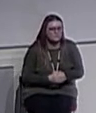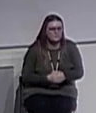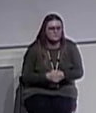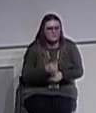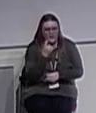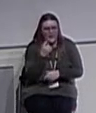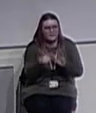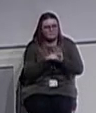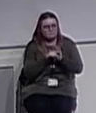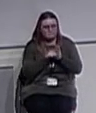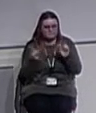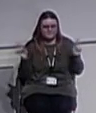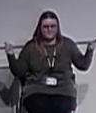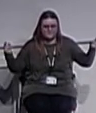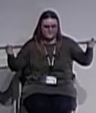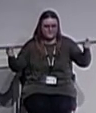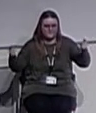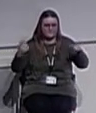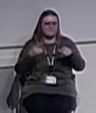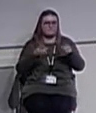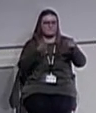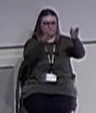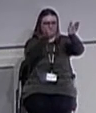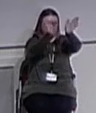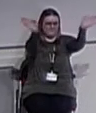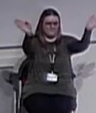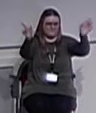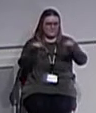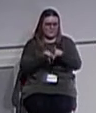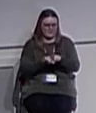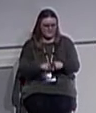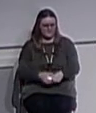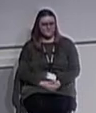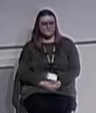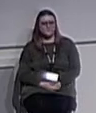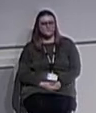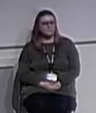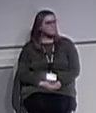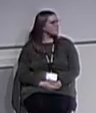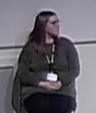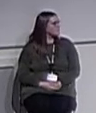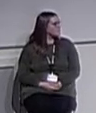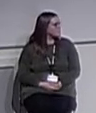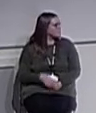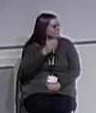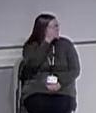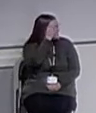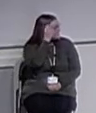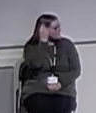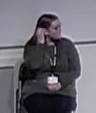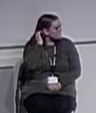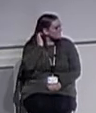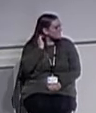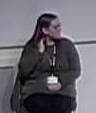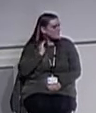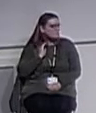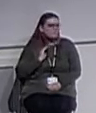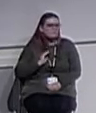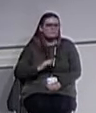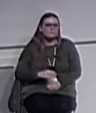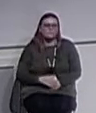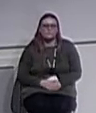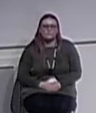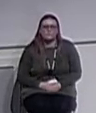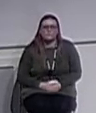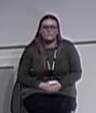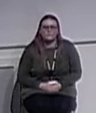both sides and at the top at the back as well. There you go. Right. So, yes, so I'm a senior lecturer in